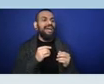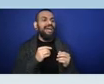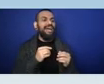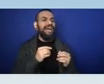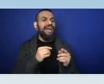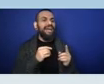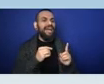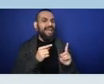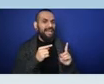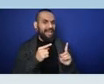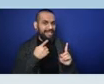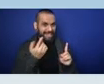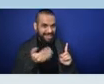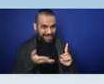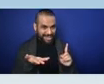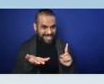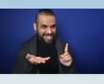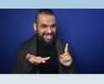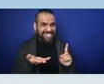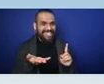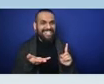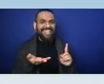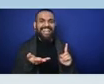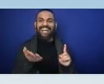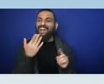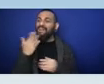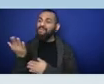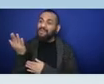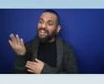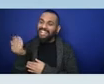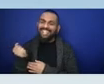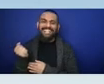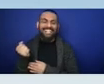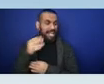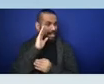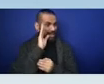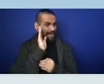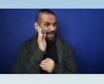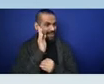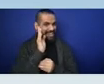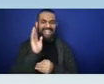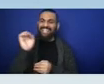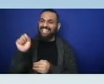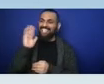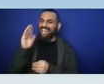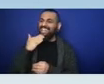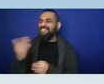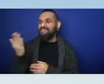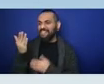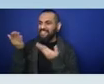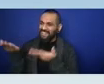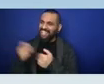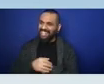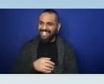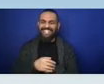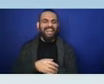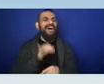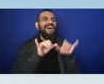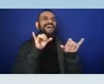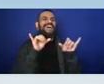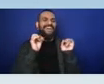79904. She's on the line with us now. Tracy, welcome. Go ahead with your question. Hello. How are you all doing today? Hi, good morning. I wanted to